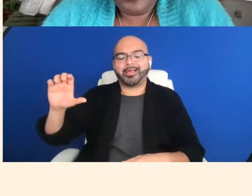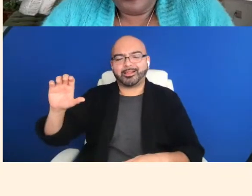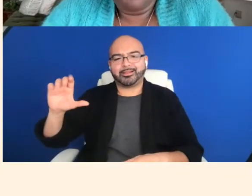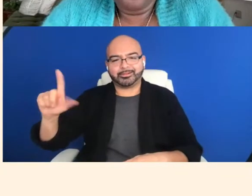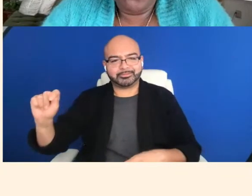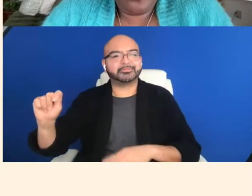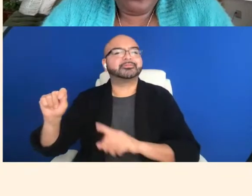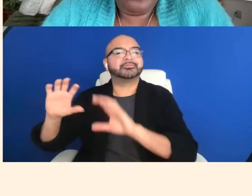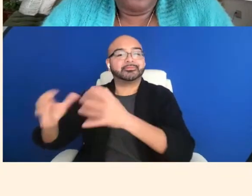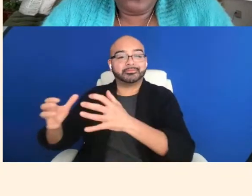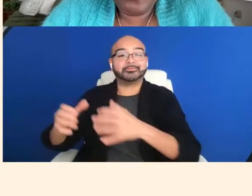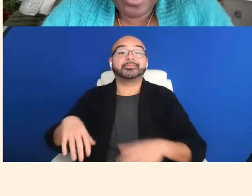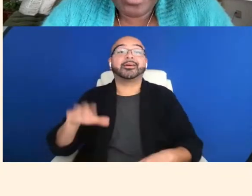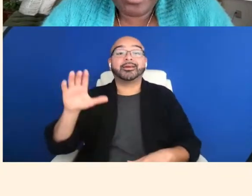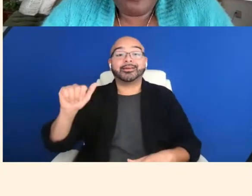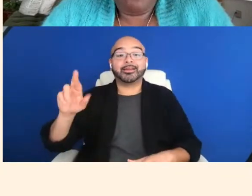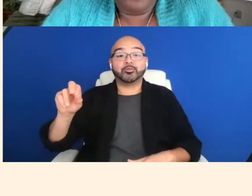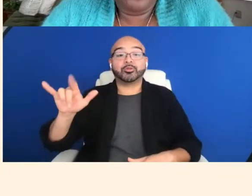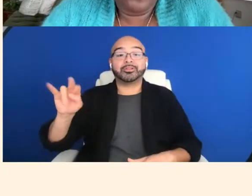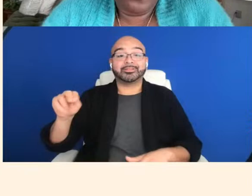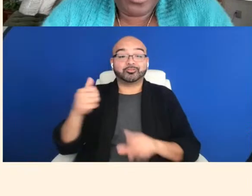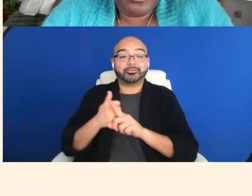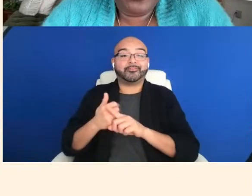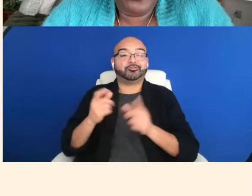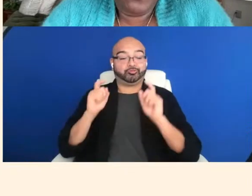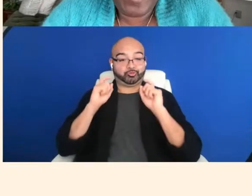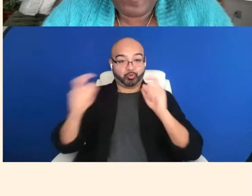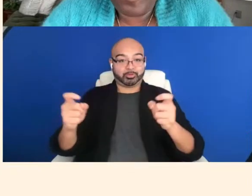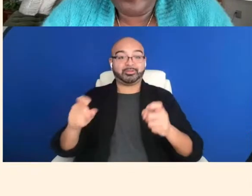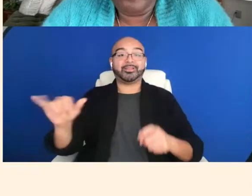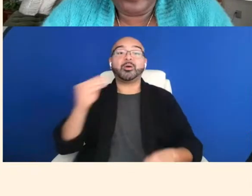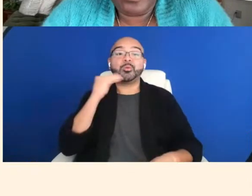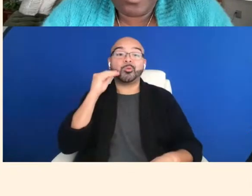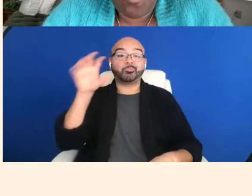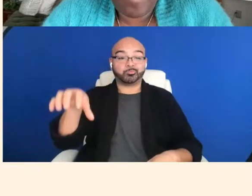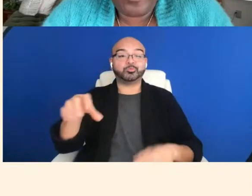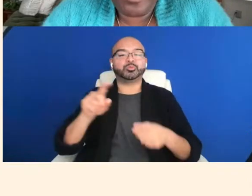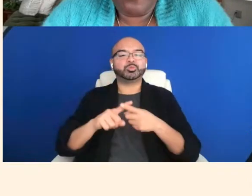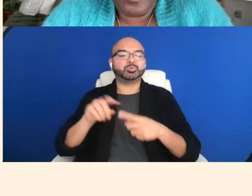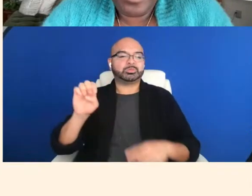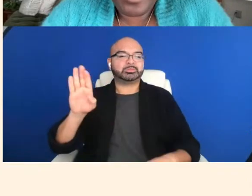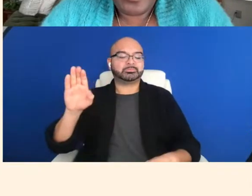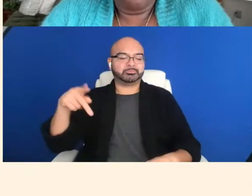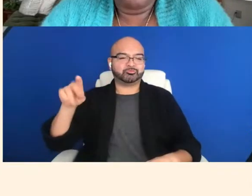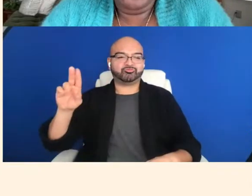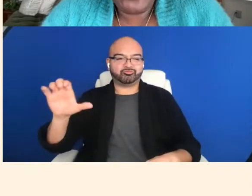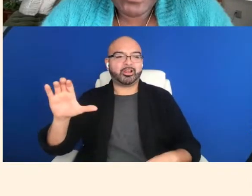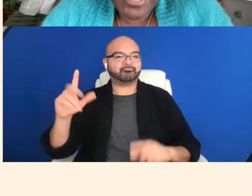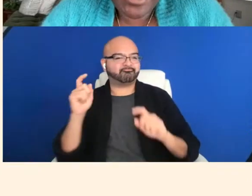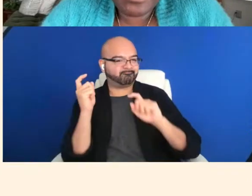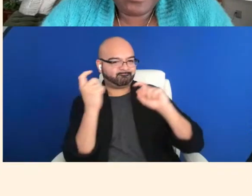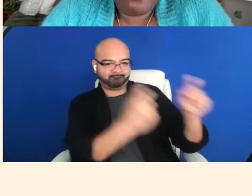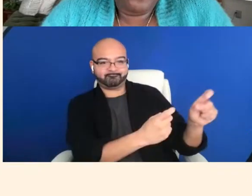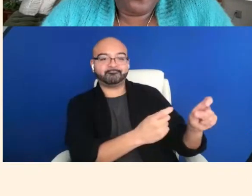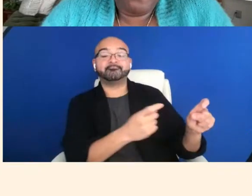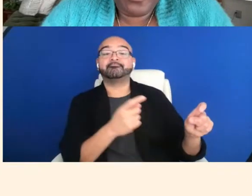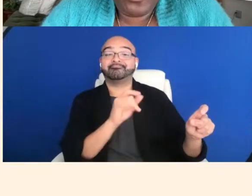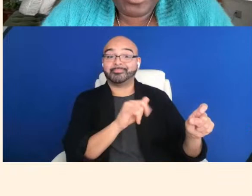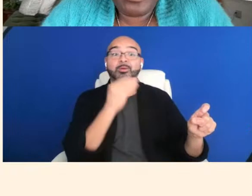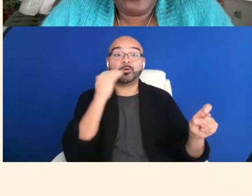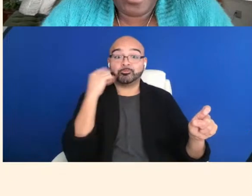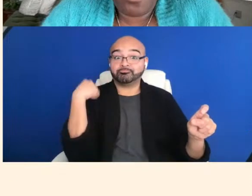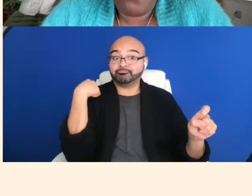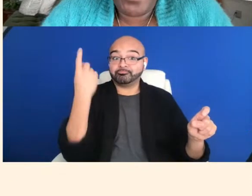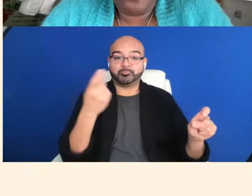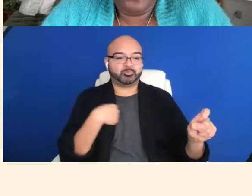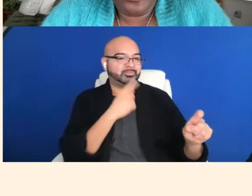Carolyn North donated Prince Street to the East Bay Permanent Real Estate Cooperative. And we've dedicated this house to her vision,